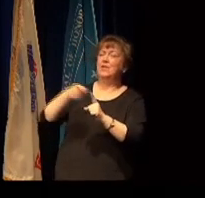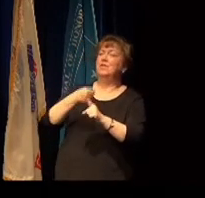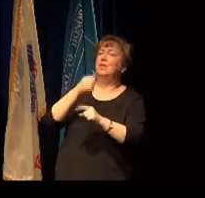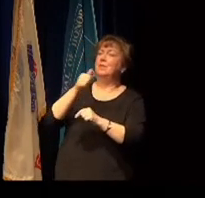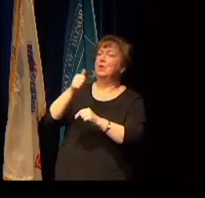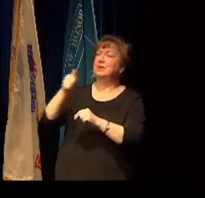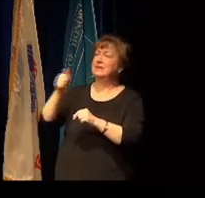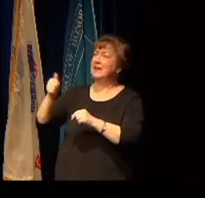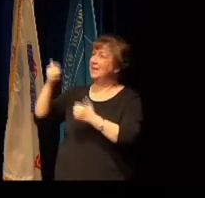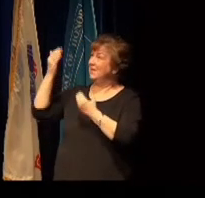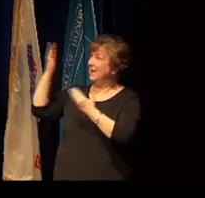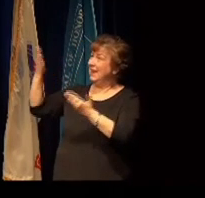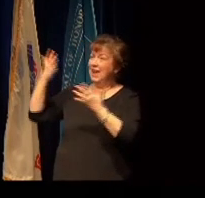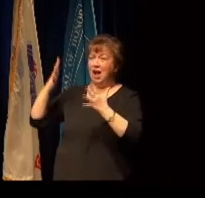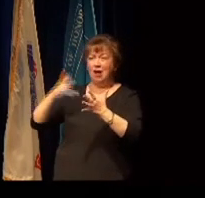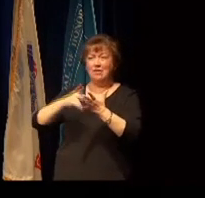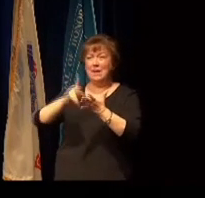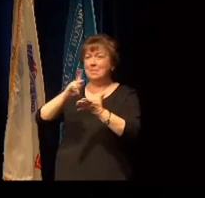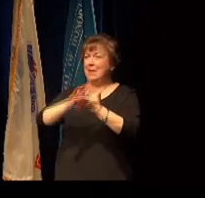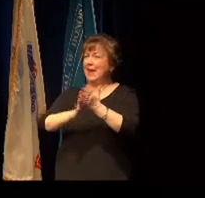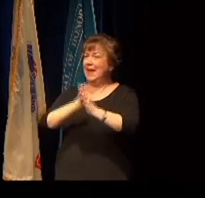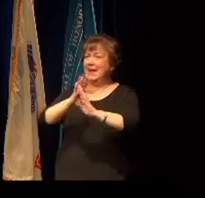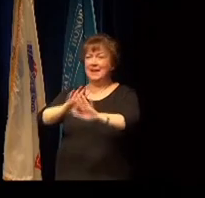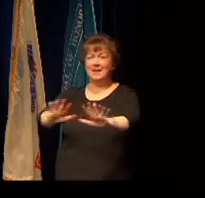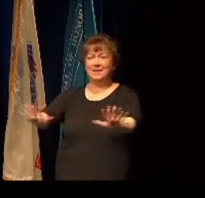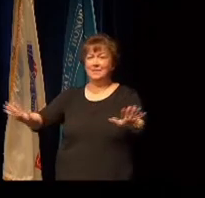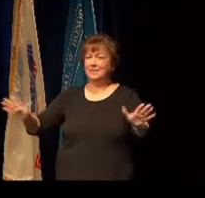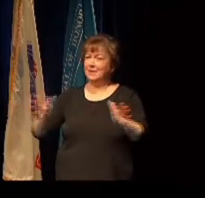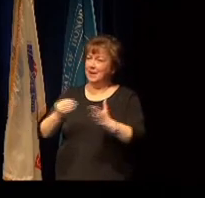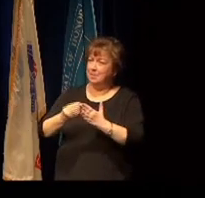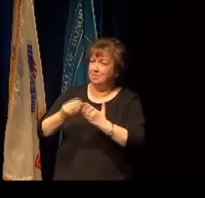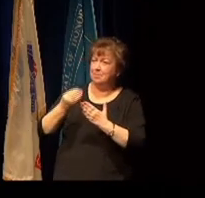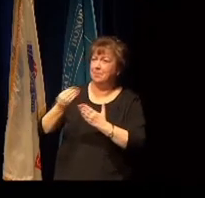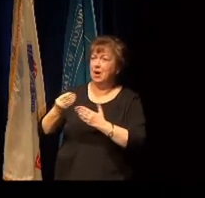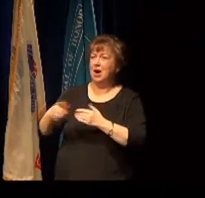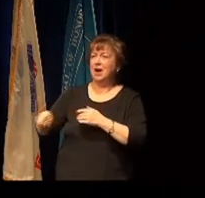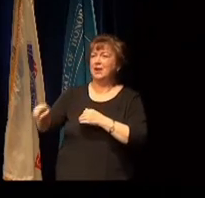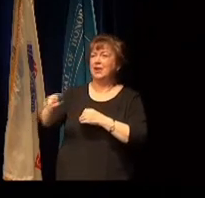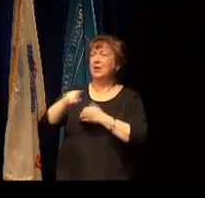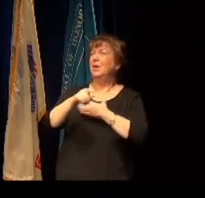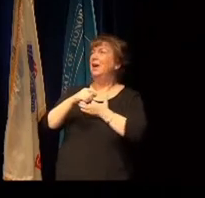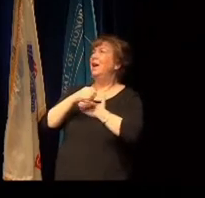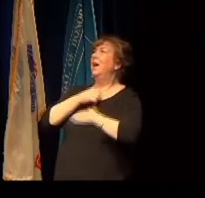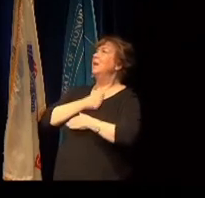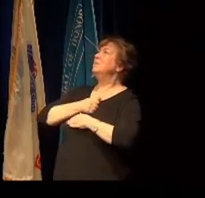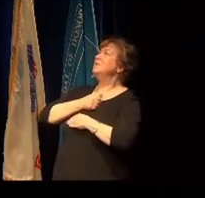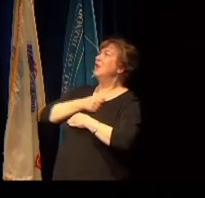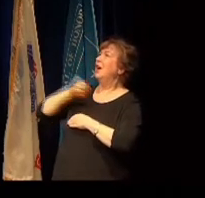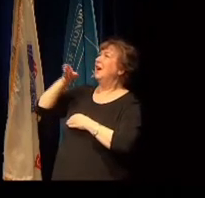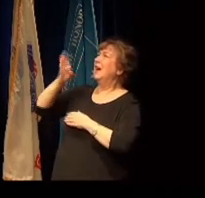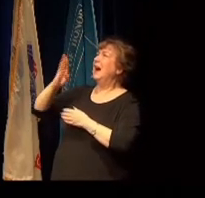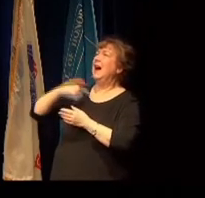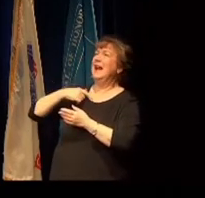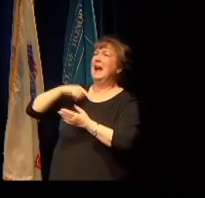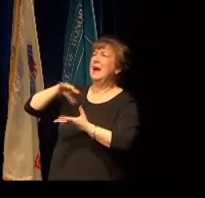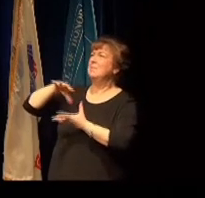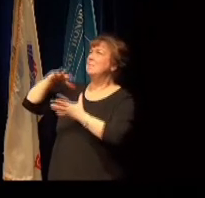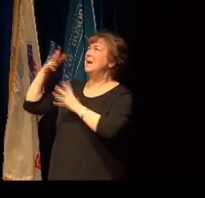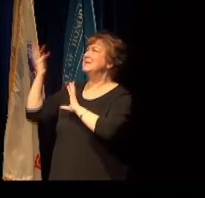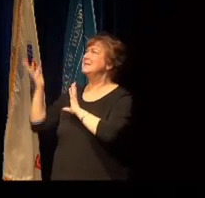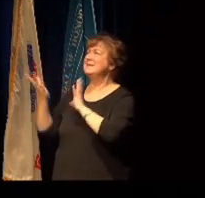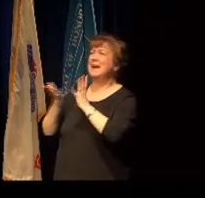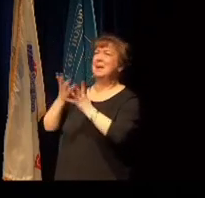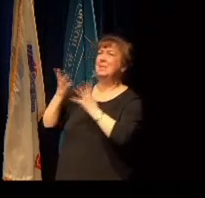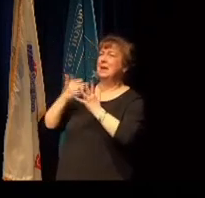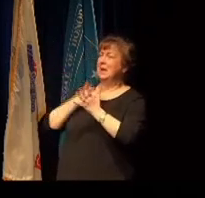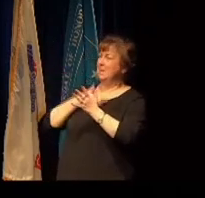say, I'm sorry, God, I messed it up. Like every other human being messes it up. I messed it up, and I have my